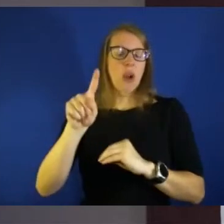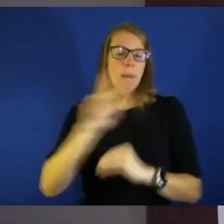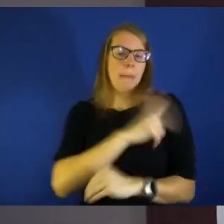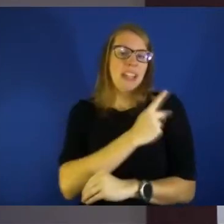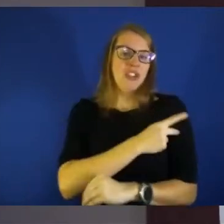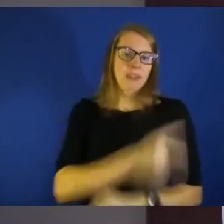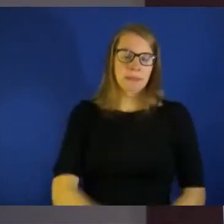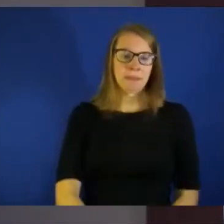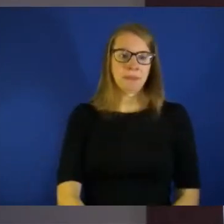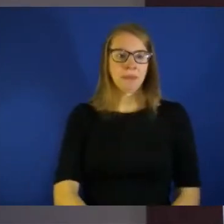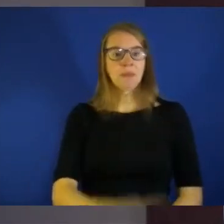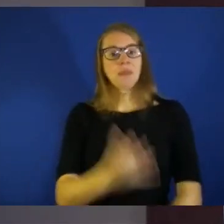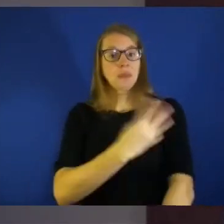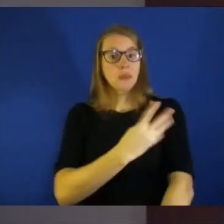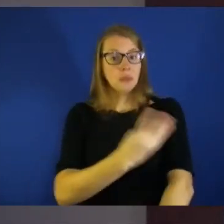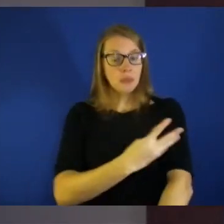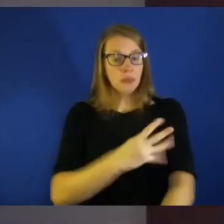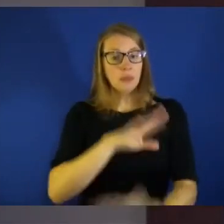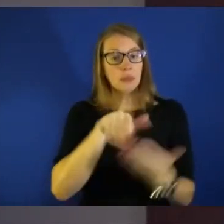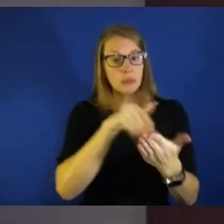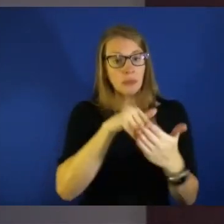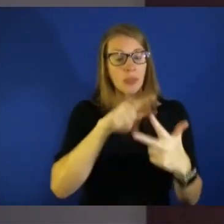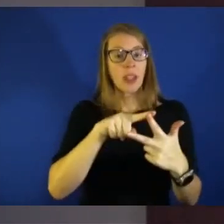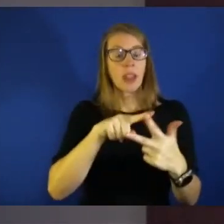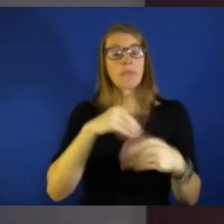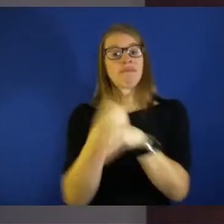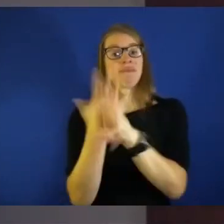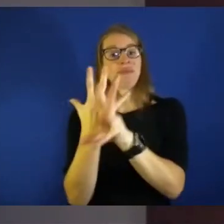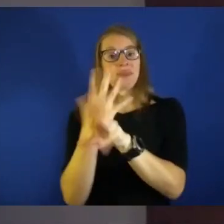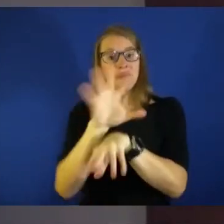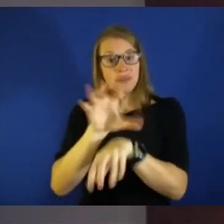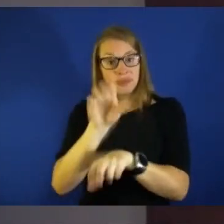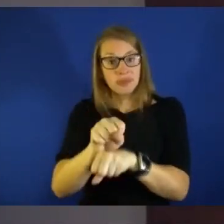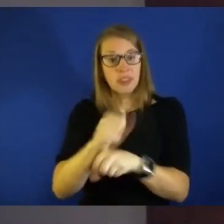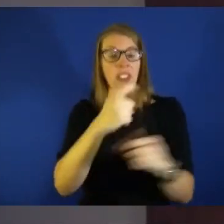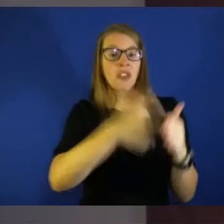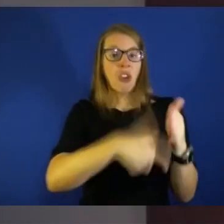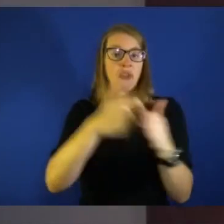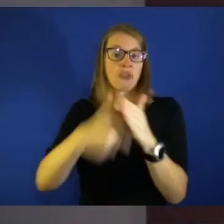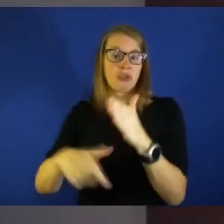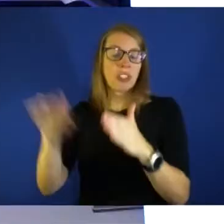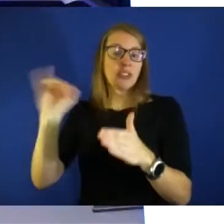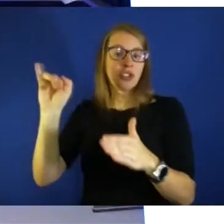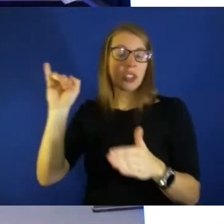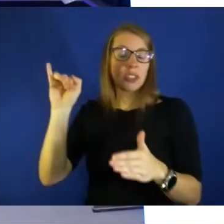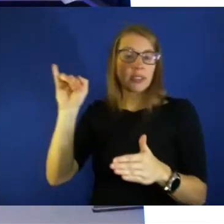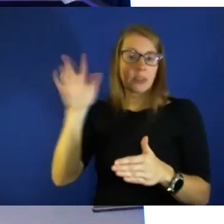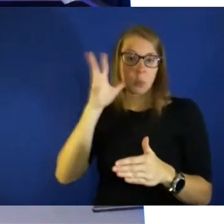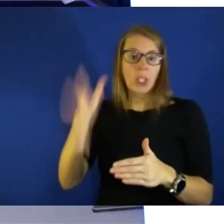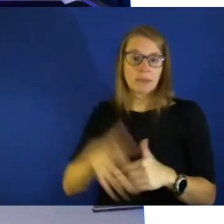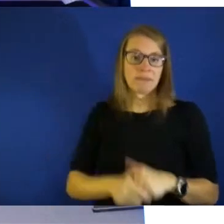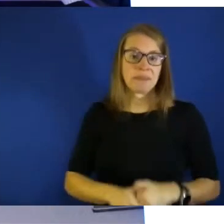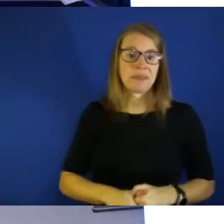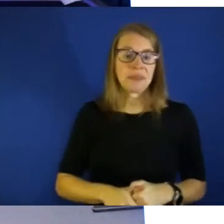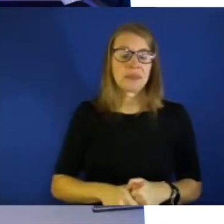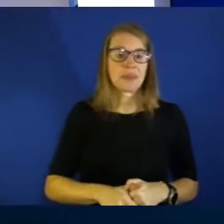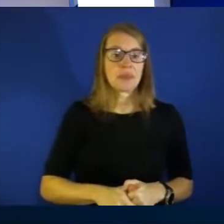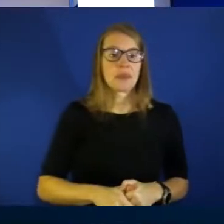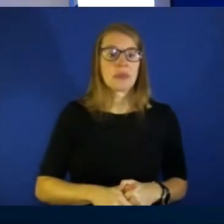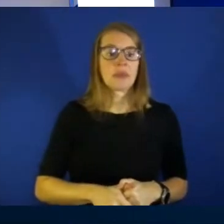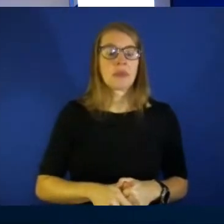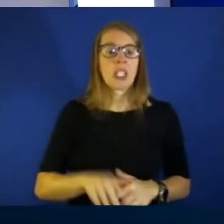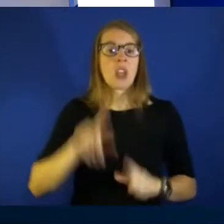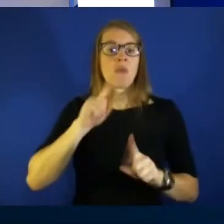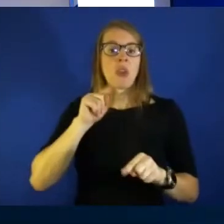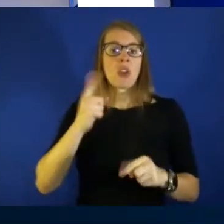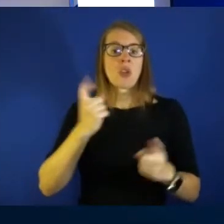infusion center and the telehealth visit and those sort of things, and those are charged to insurance and that sort of thing. Dr. Hawkinson, we do have a reporter question for